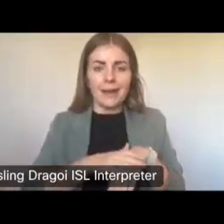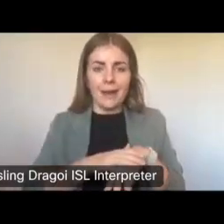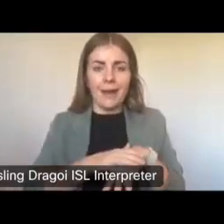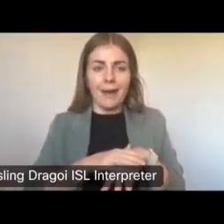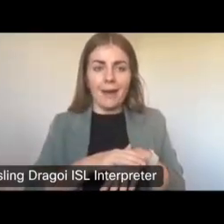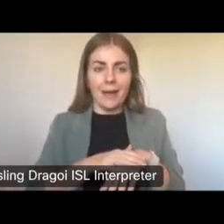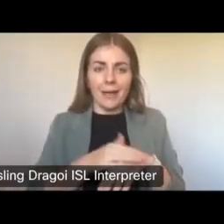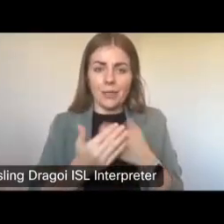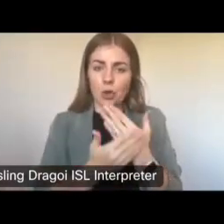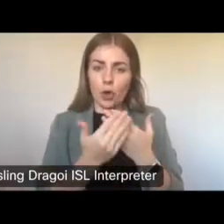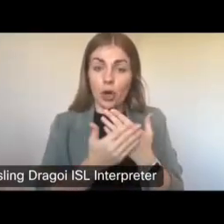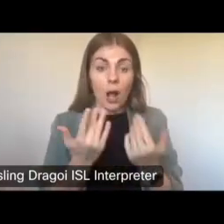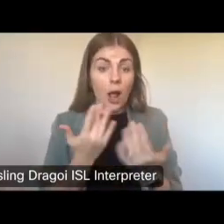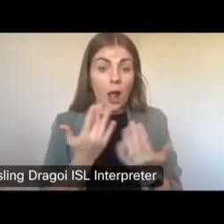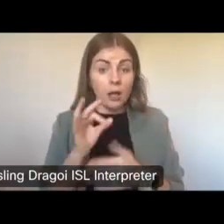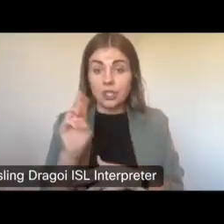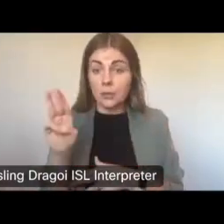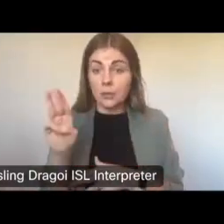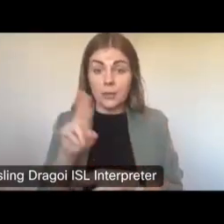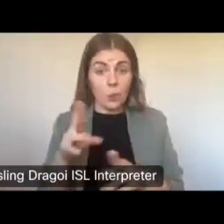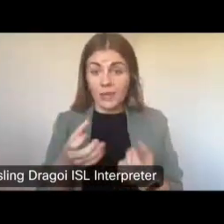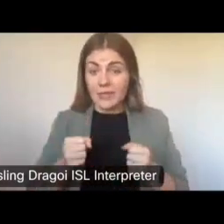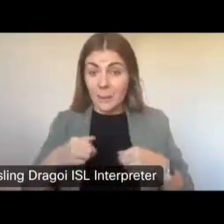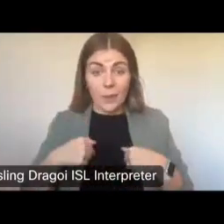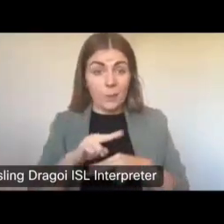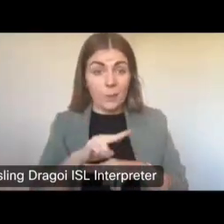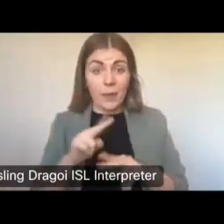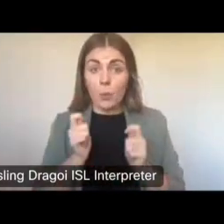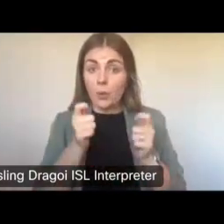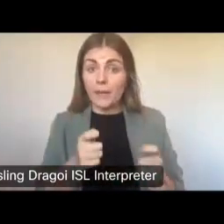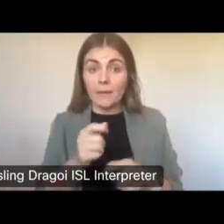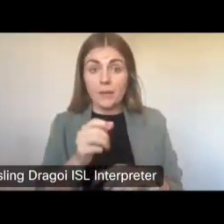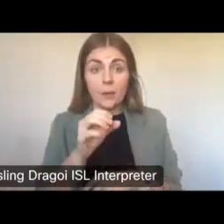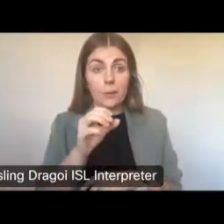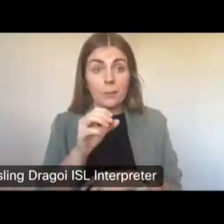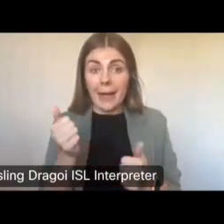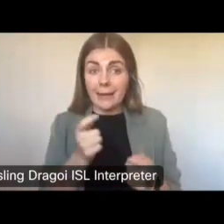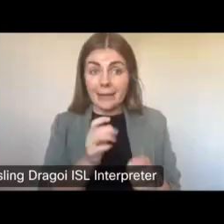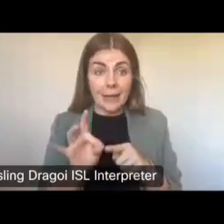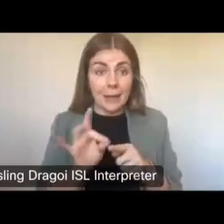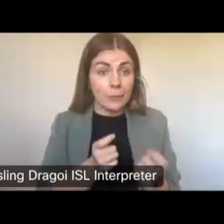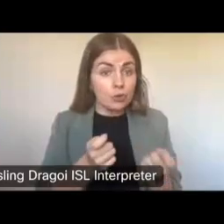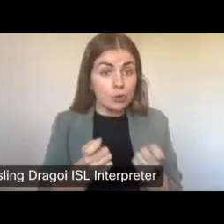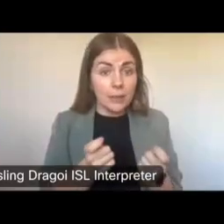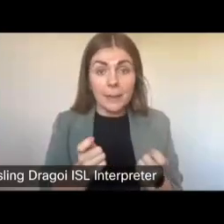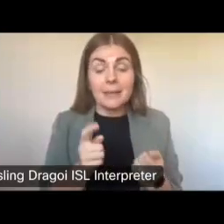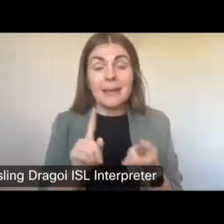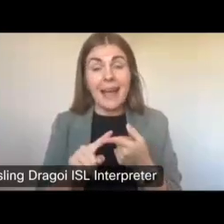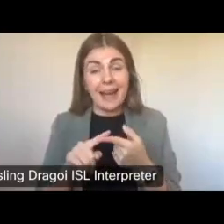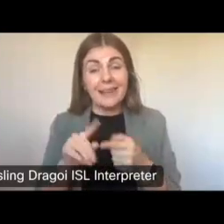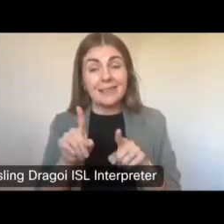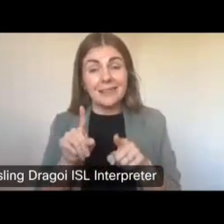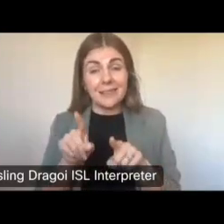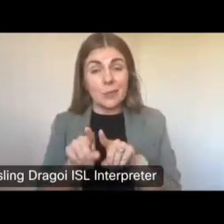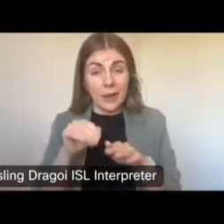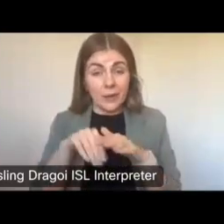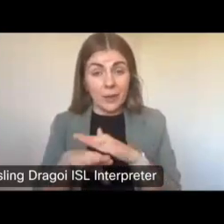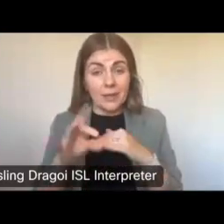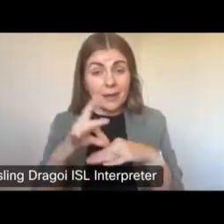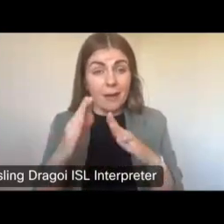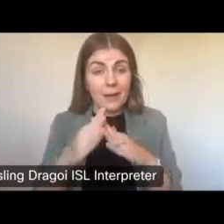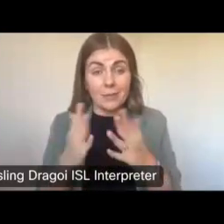on. GPs won't provide treatment for them, opiate treatment. And then in hospitals, as you said, we frequently see people getting